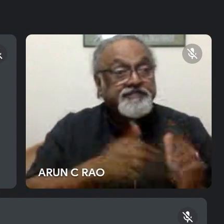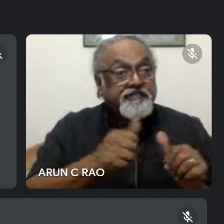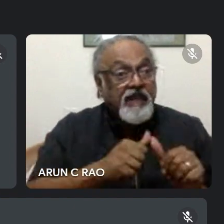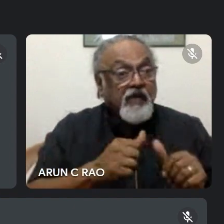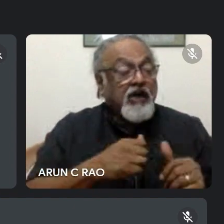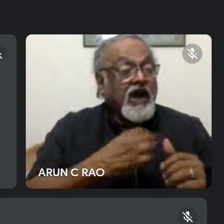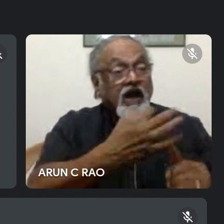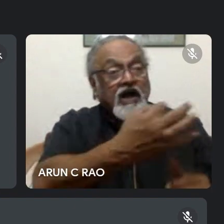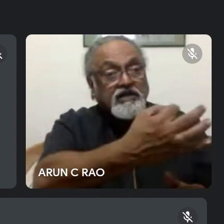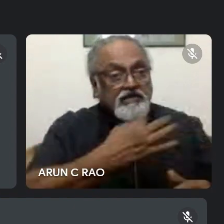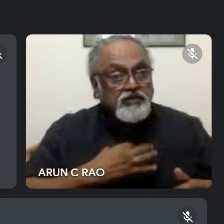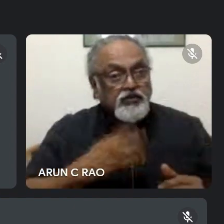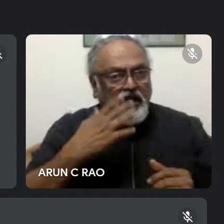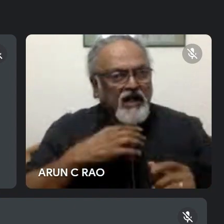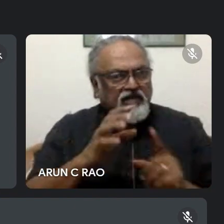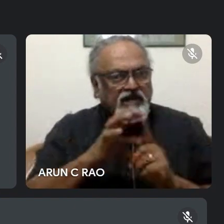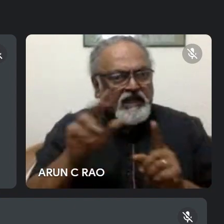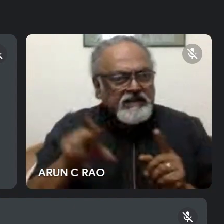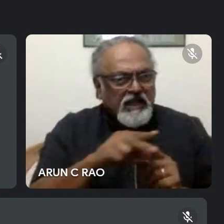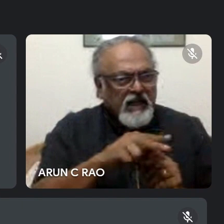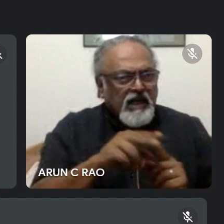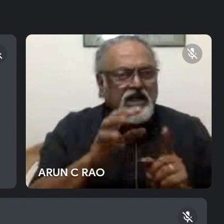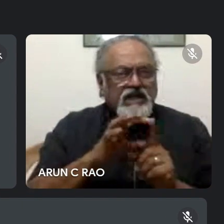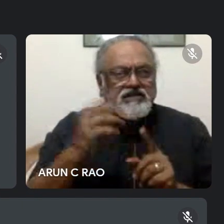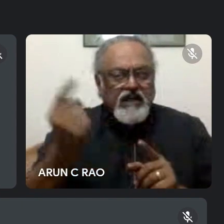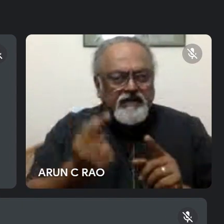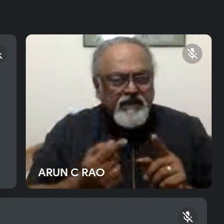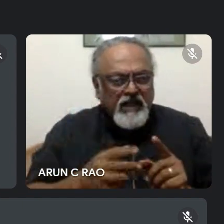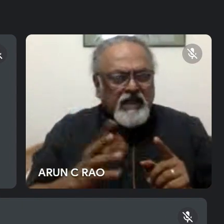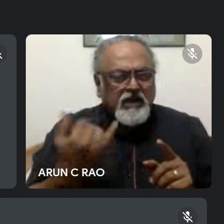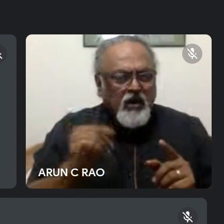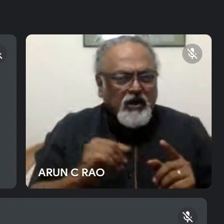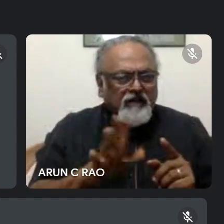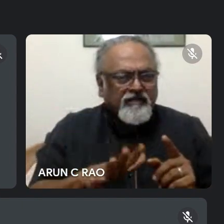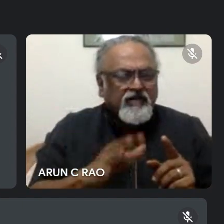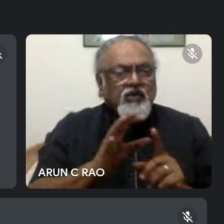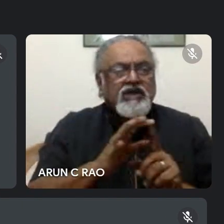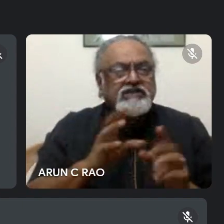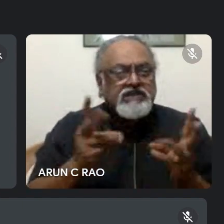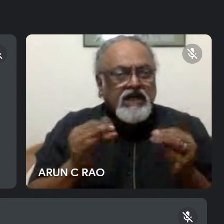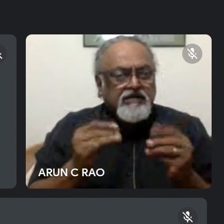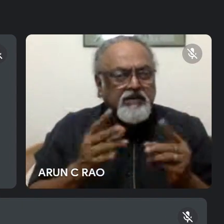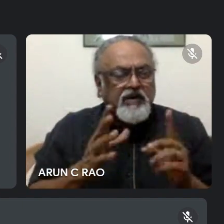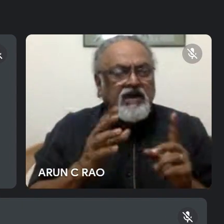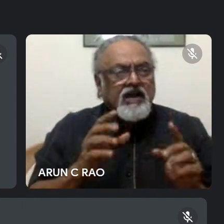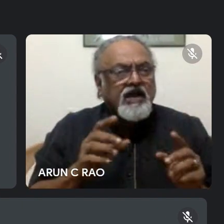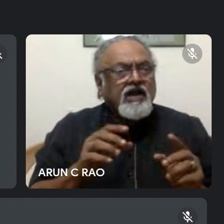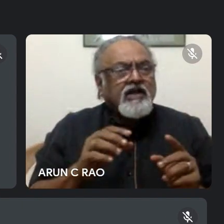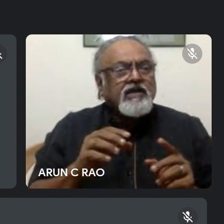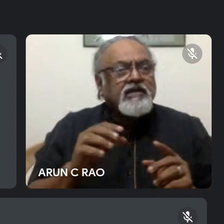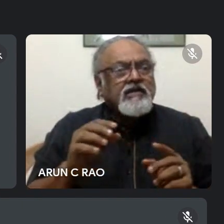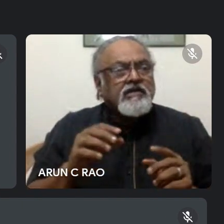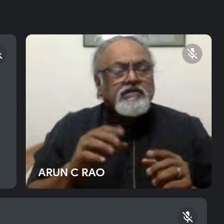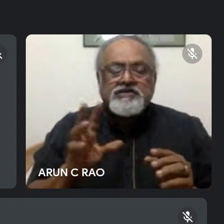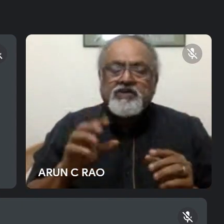dyslexic or if I had dysgraphia or dyscalculia, any of it. But in the form, I just checked them all down to say no, and I said I wanted to